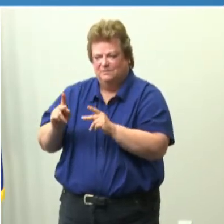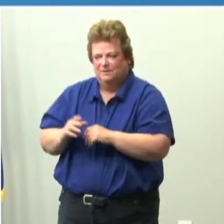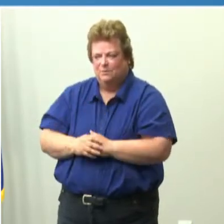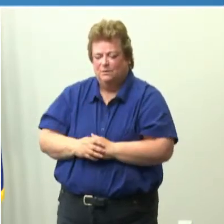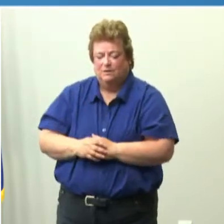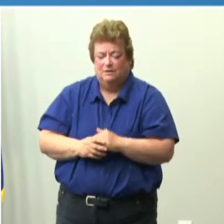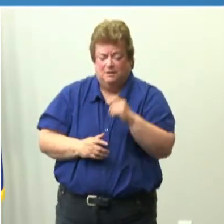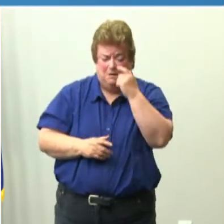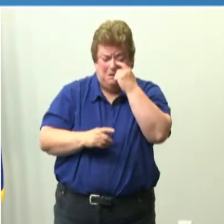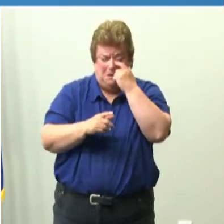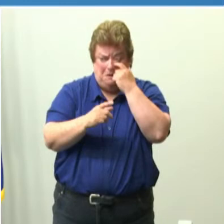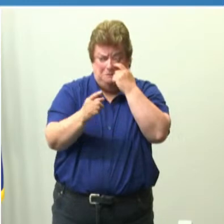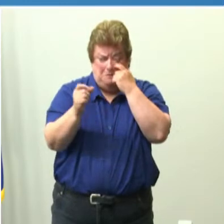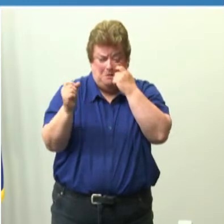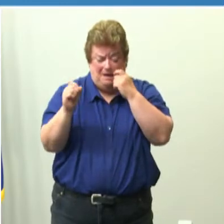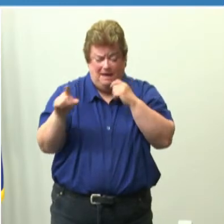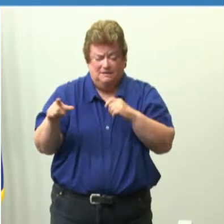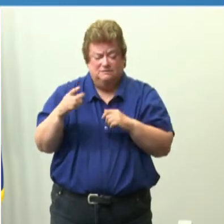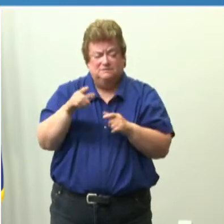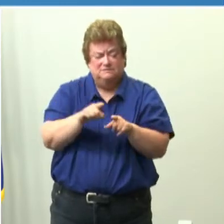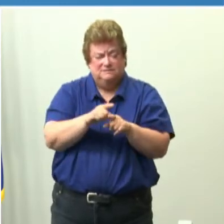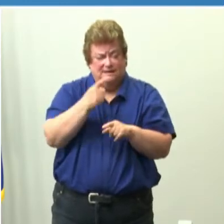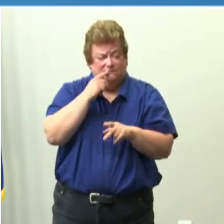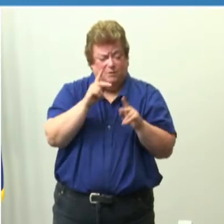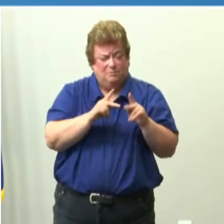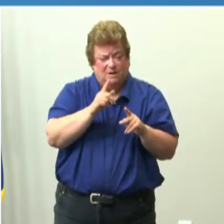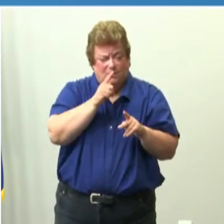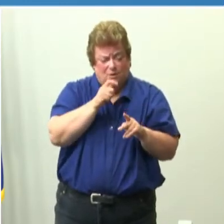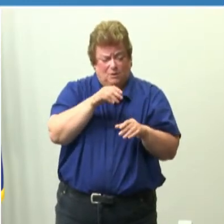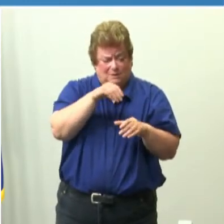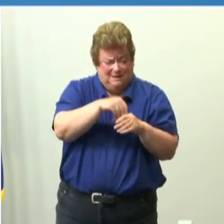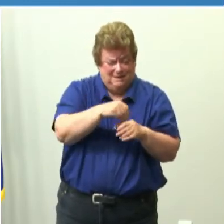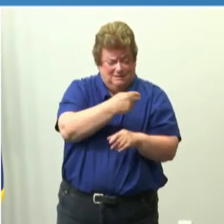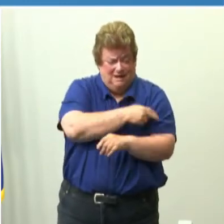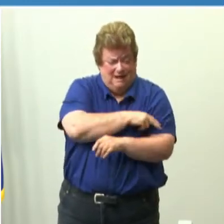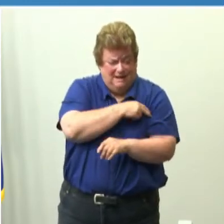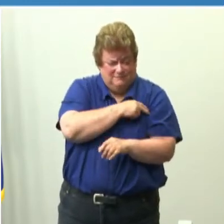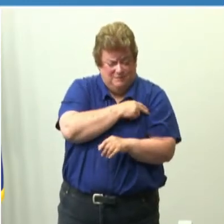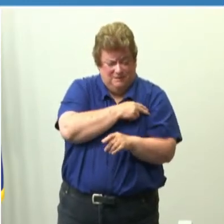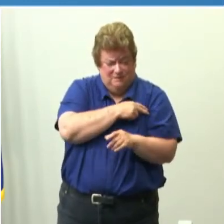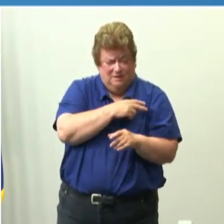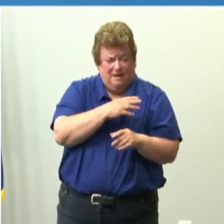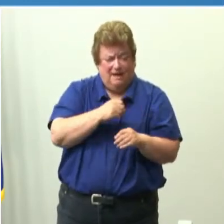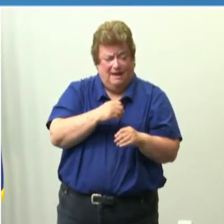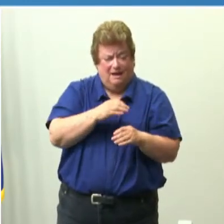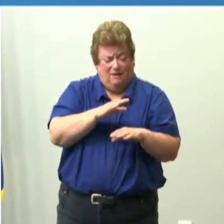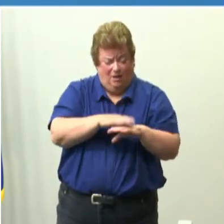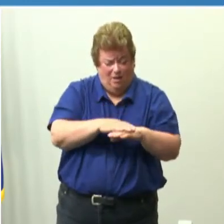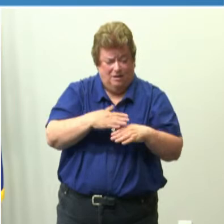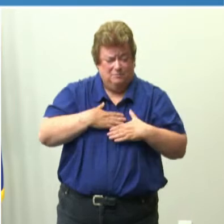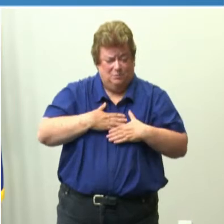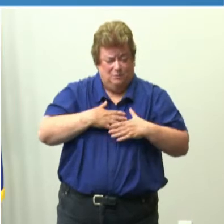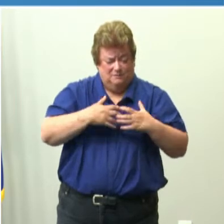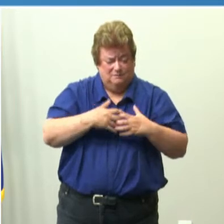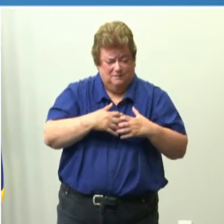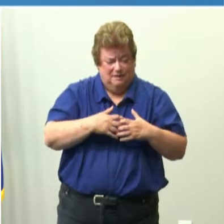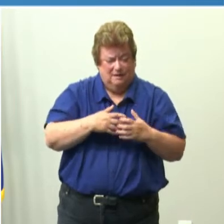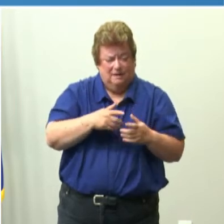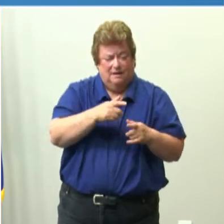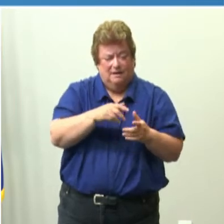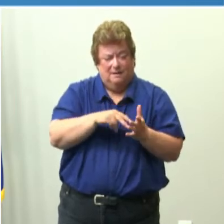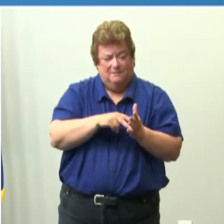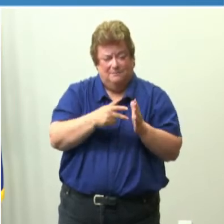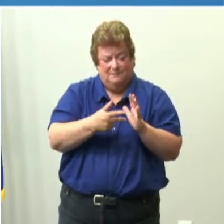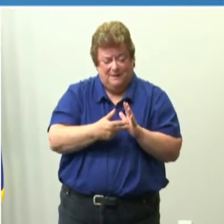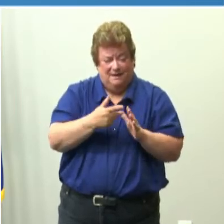same thing for most of the people who are hospitalized and winding up on ventilators? I mean, it's people, if they are vaccinated, they tend to be